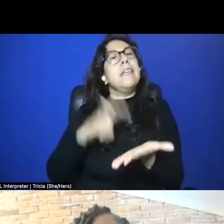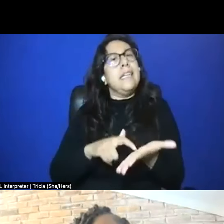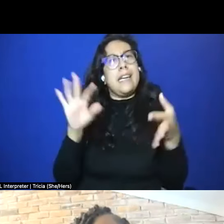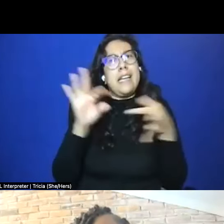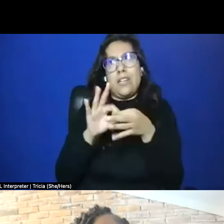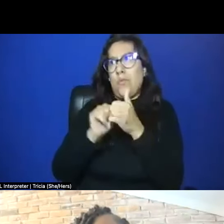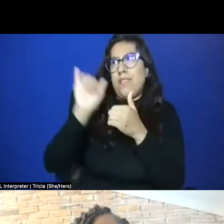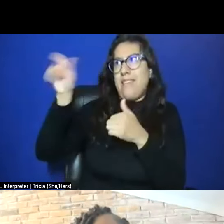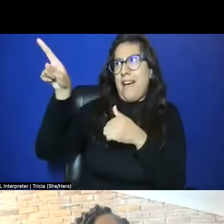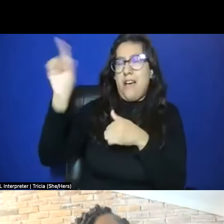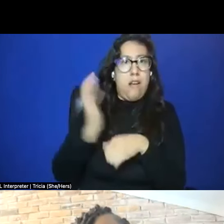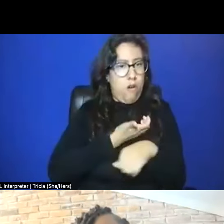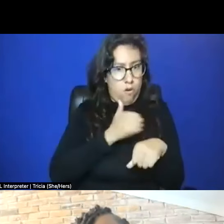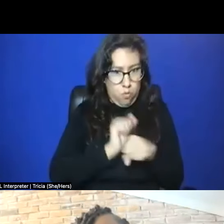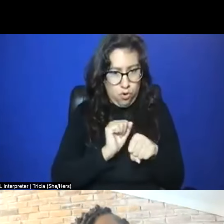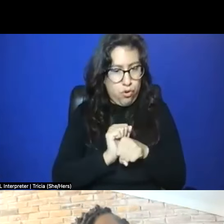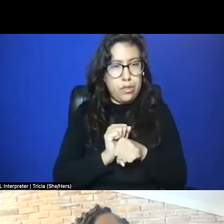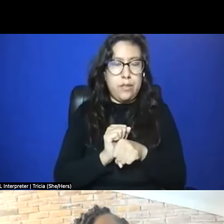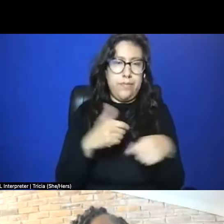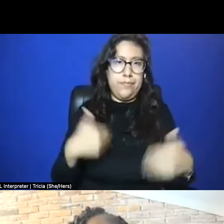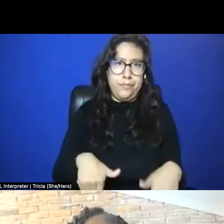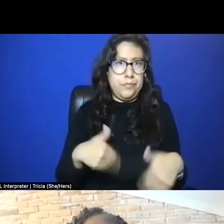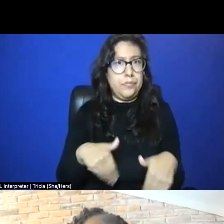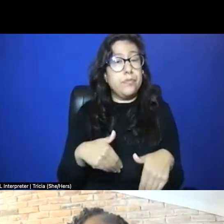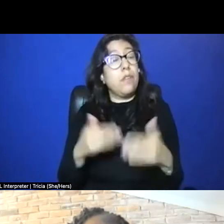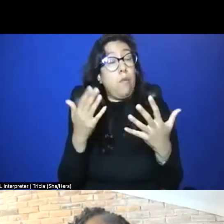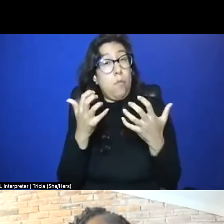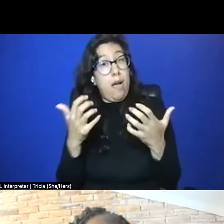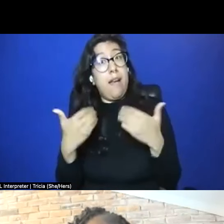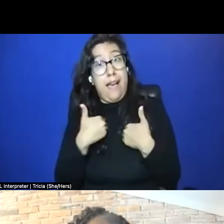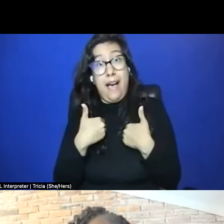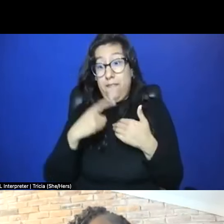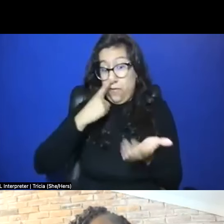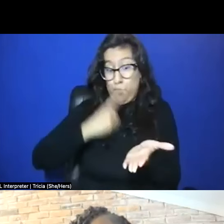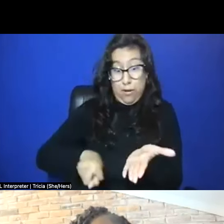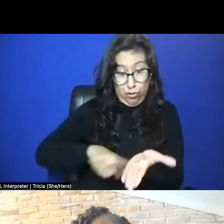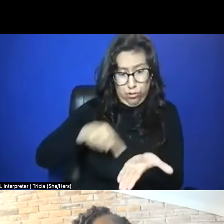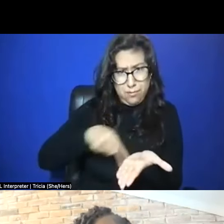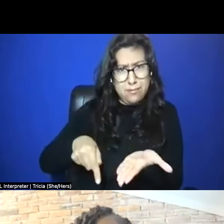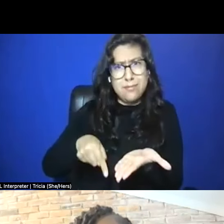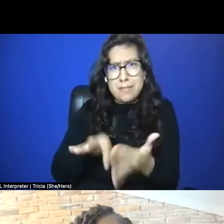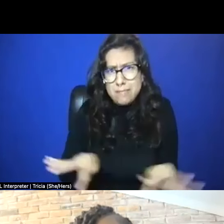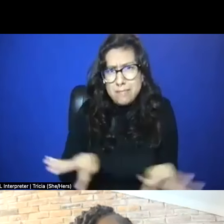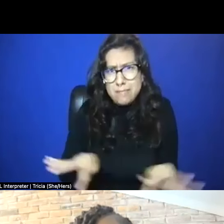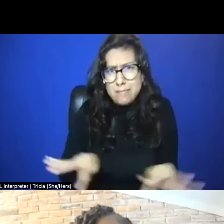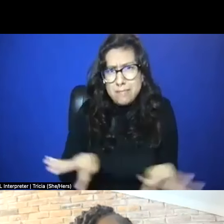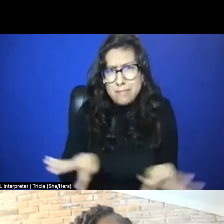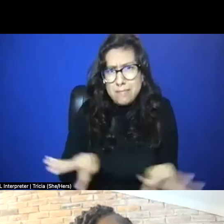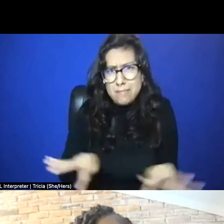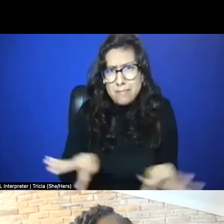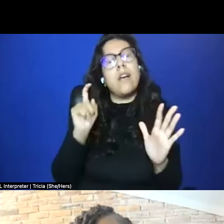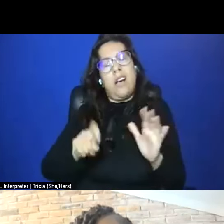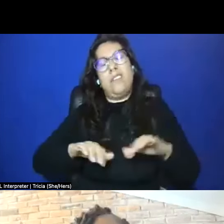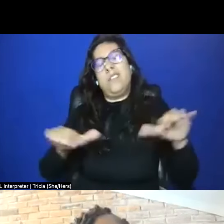and this work is, if we want to have research that matters, we have to do